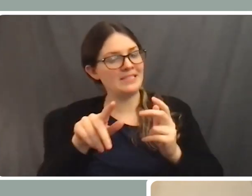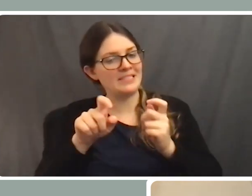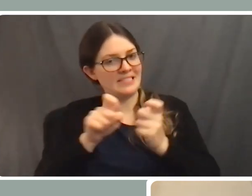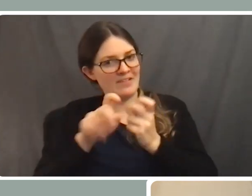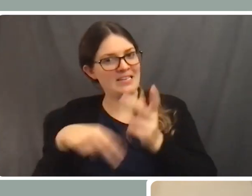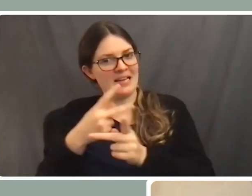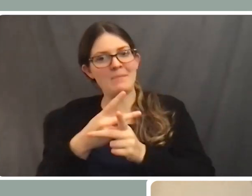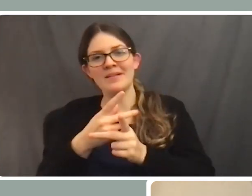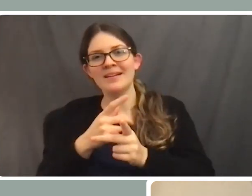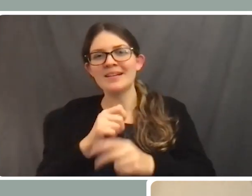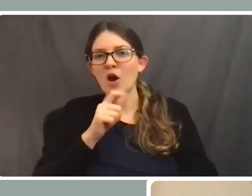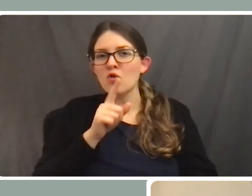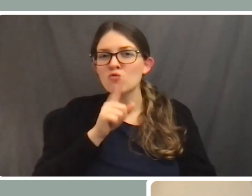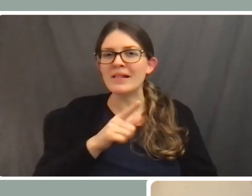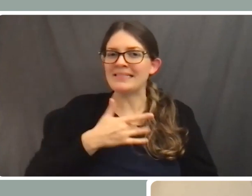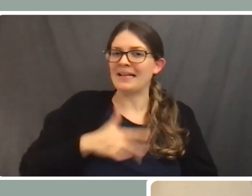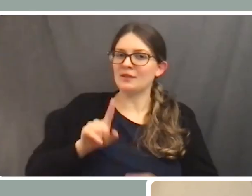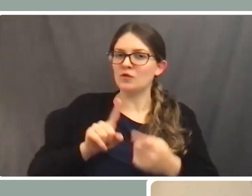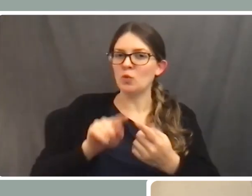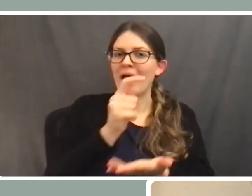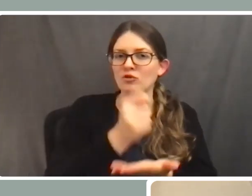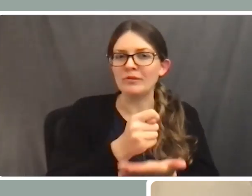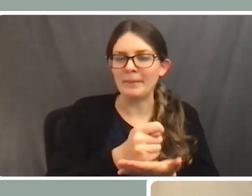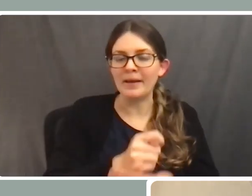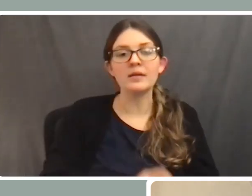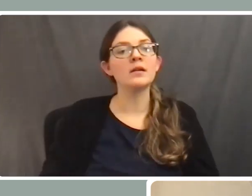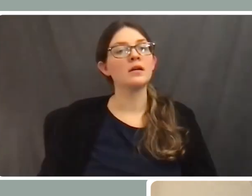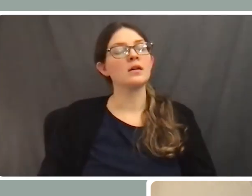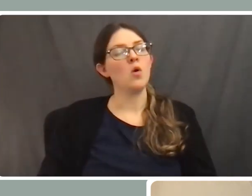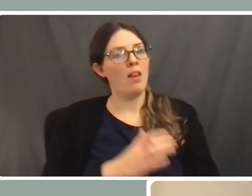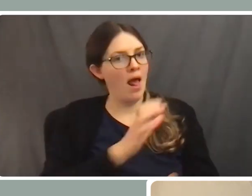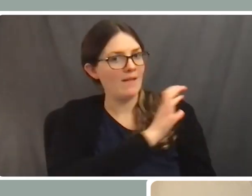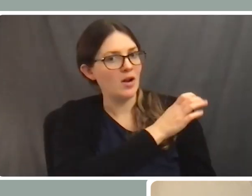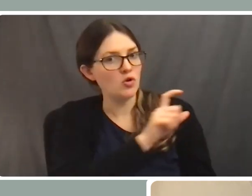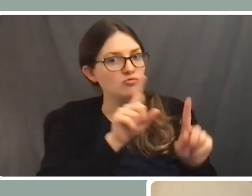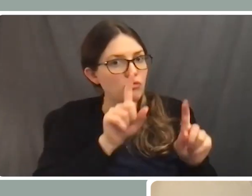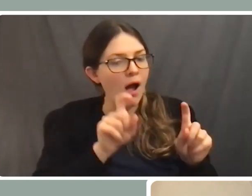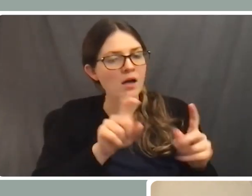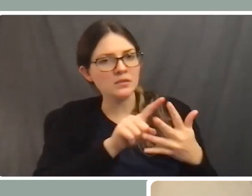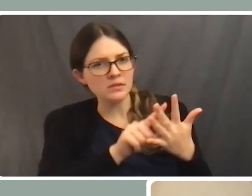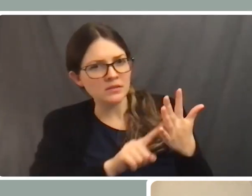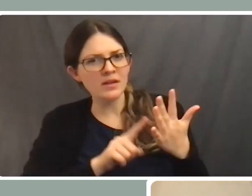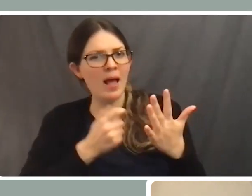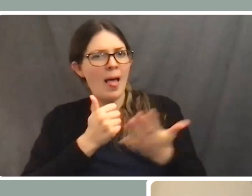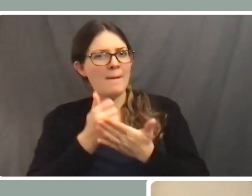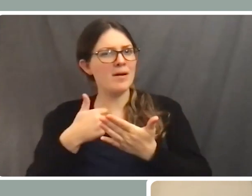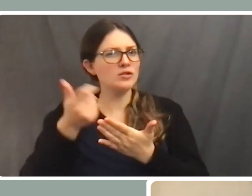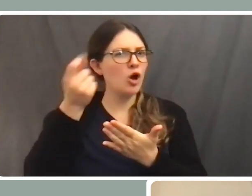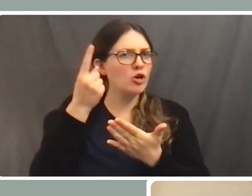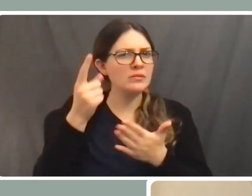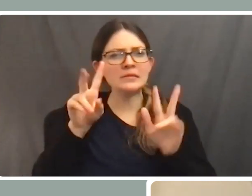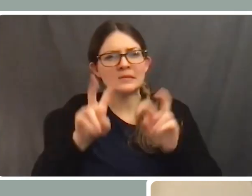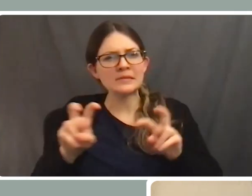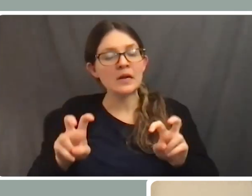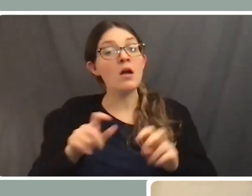first portion of your treatment. And so there's a lot of clinical trials that are going on to help us understand, well, once that woman